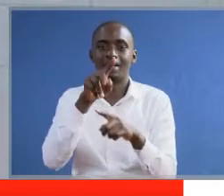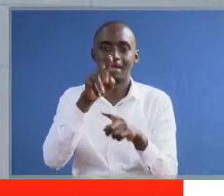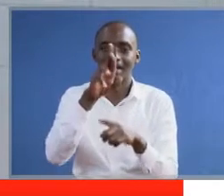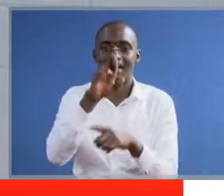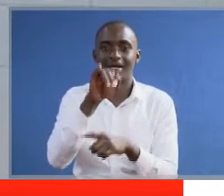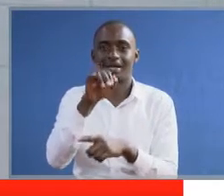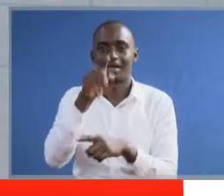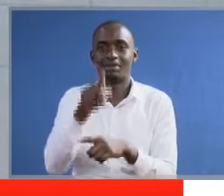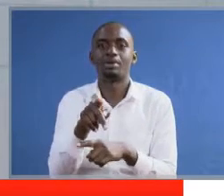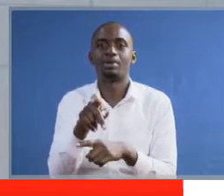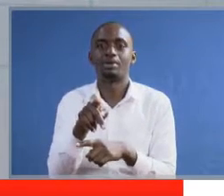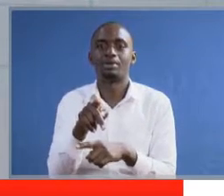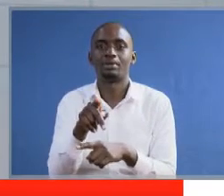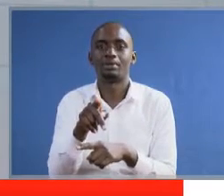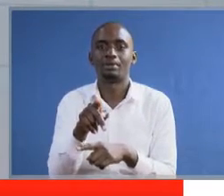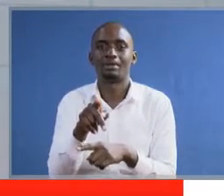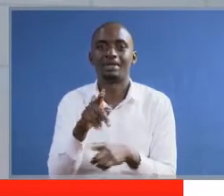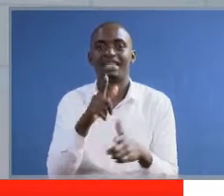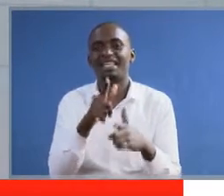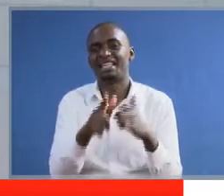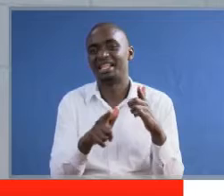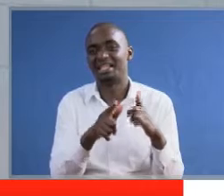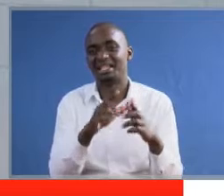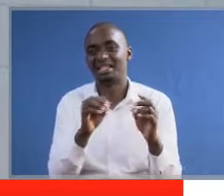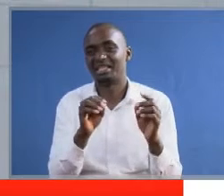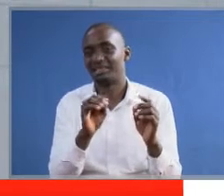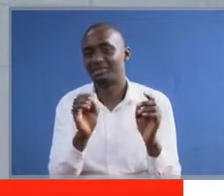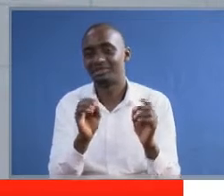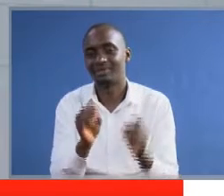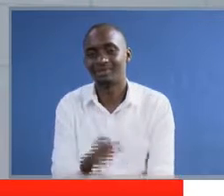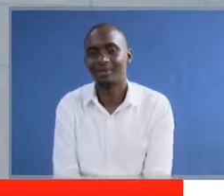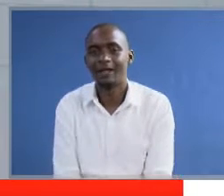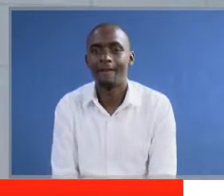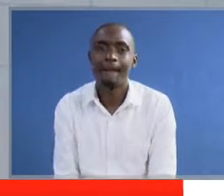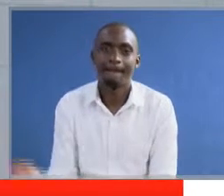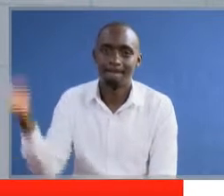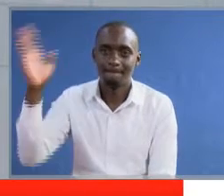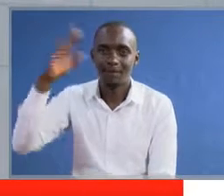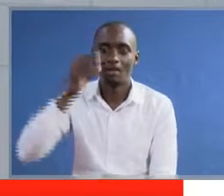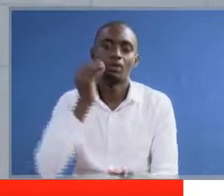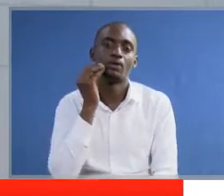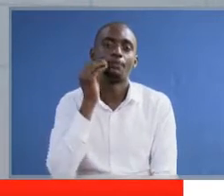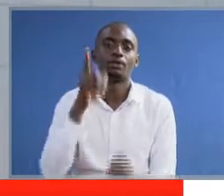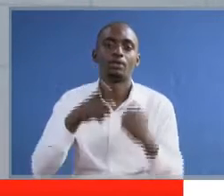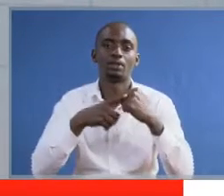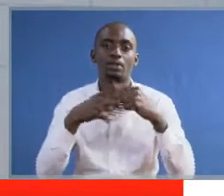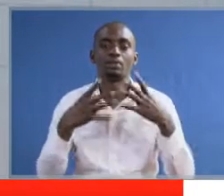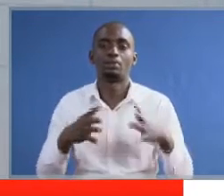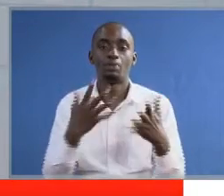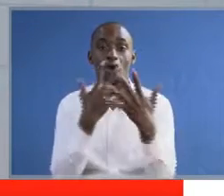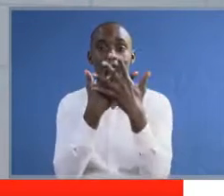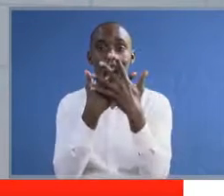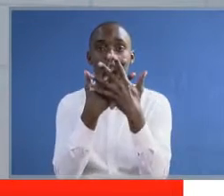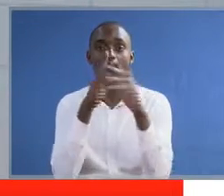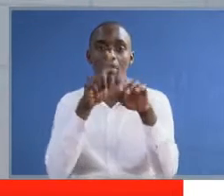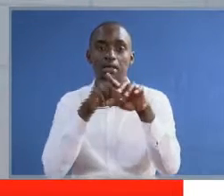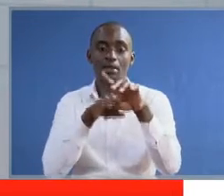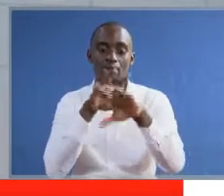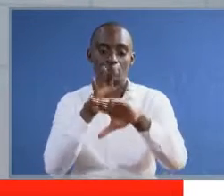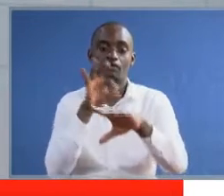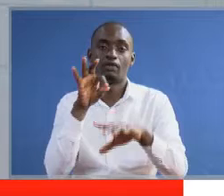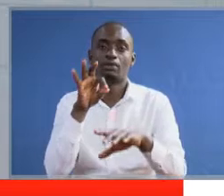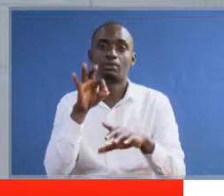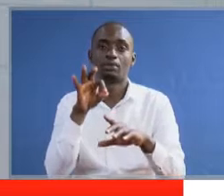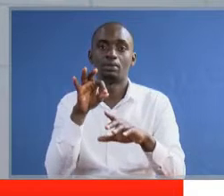his complex legacy, what many people are choosing to view that way. We come back home now, and six people have been arrested after they were found with